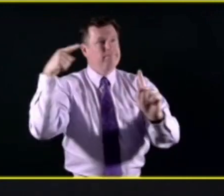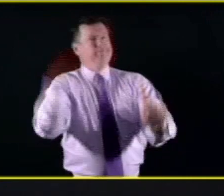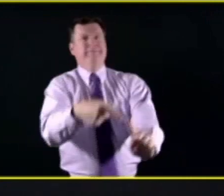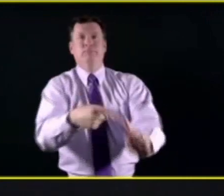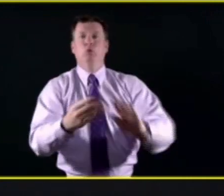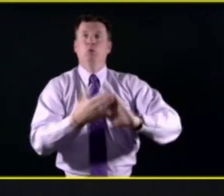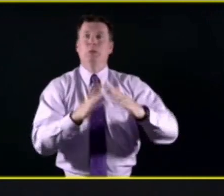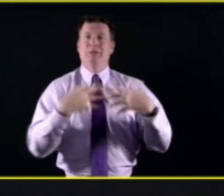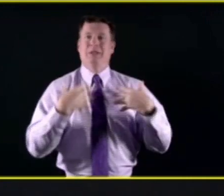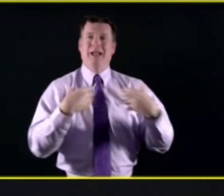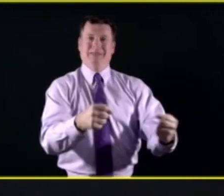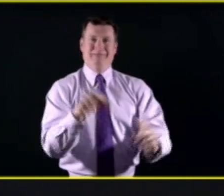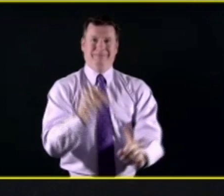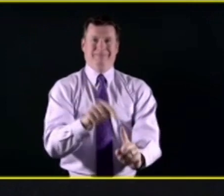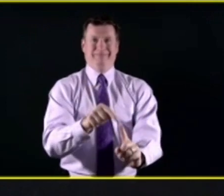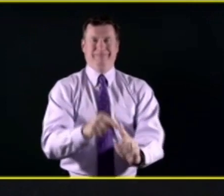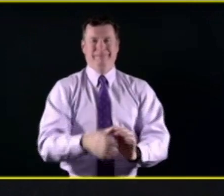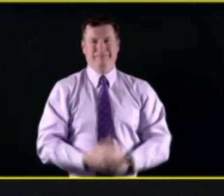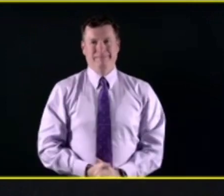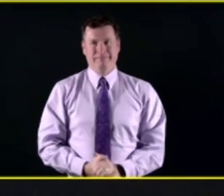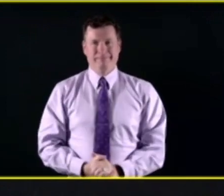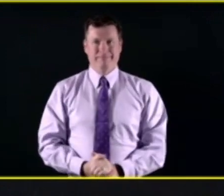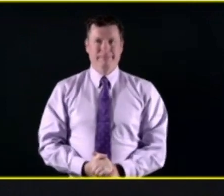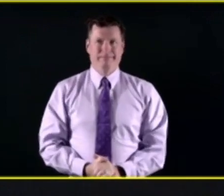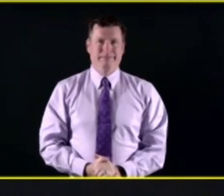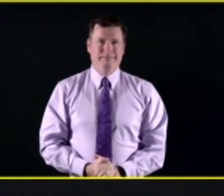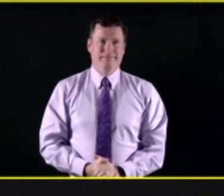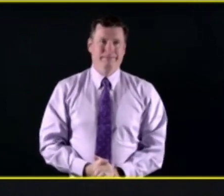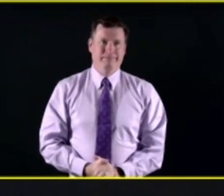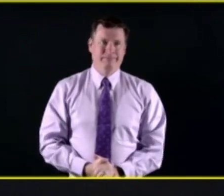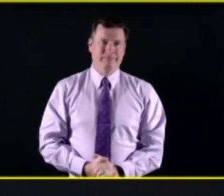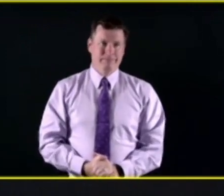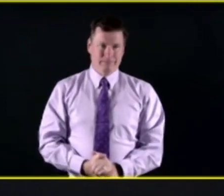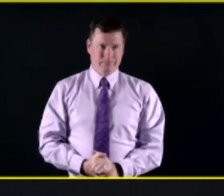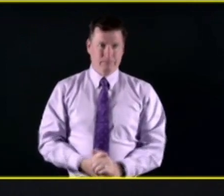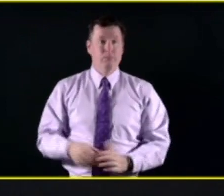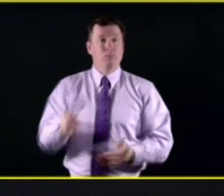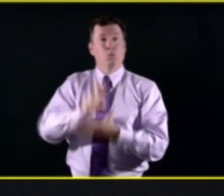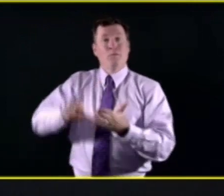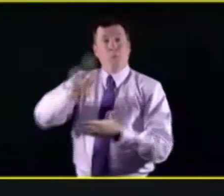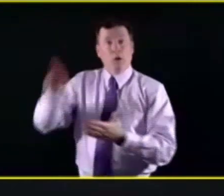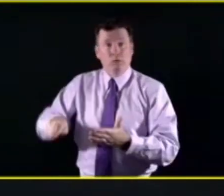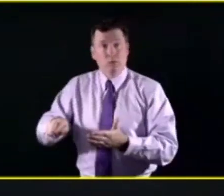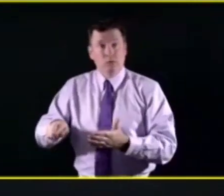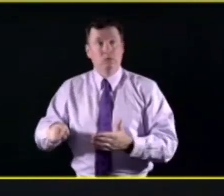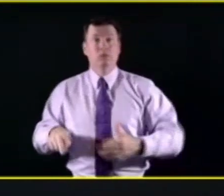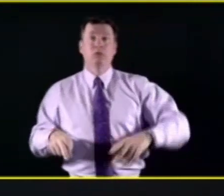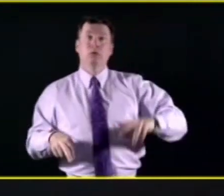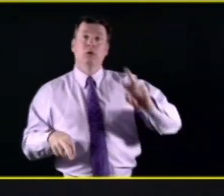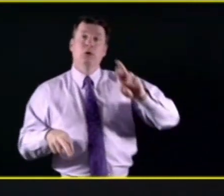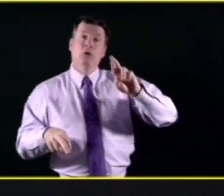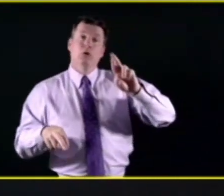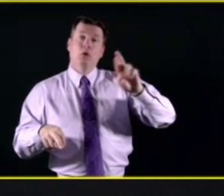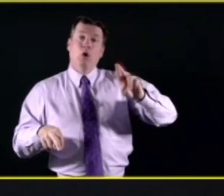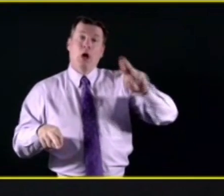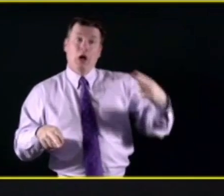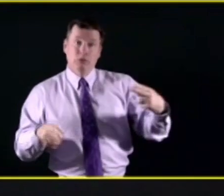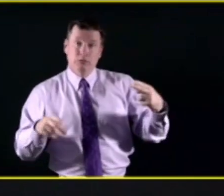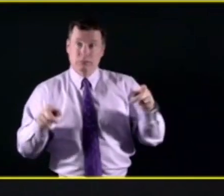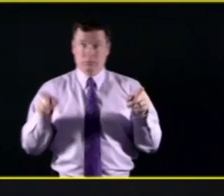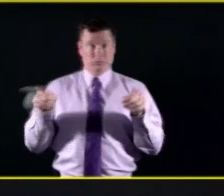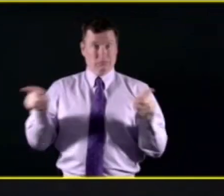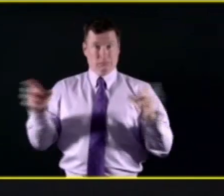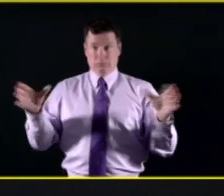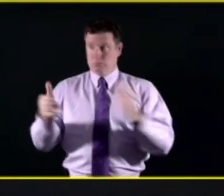Although our local health systems each have their unique strengths, in a time of crisis like the one we are in, I think it's important to pause and to reflect on